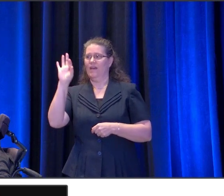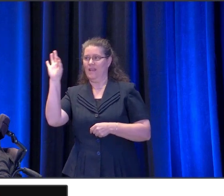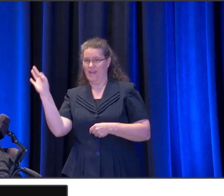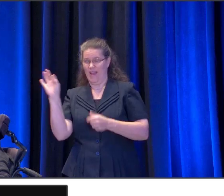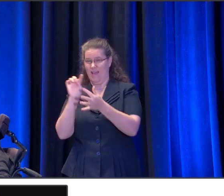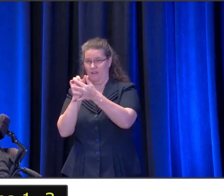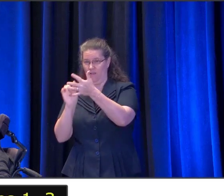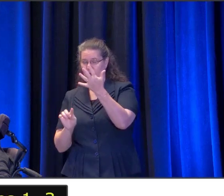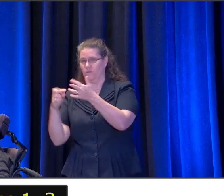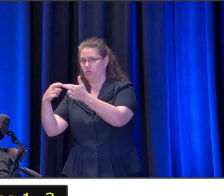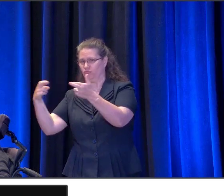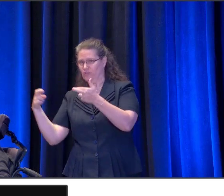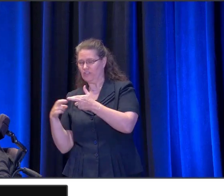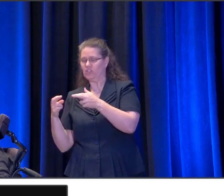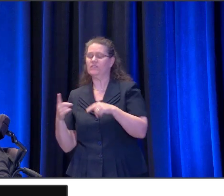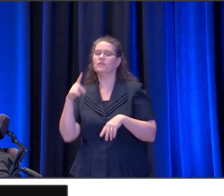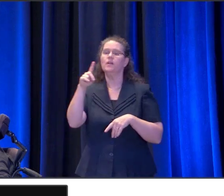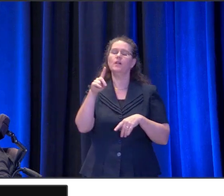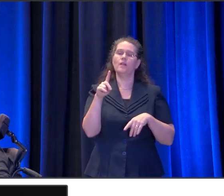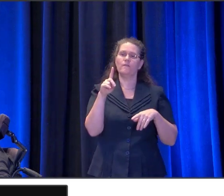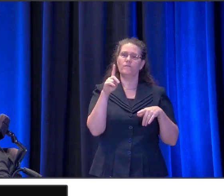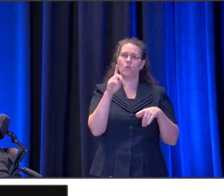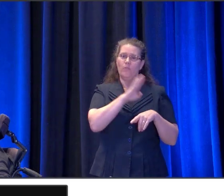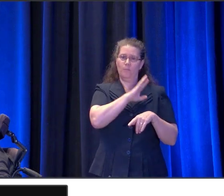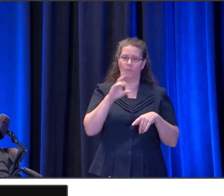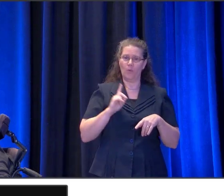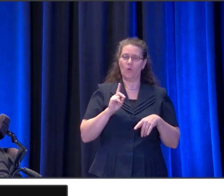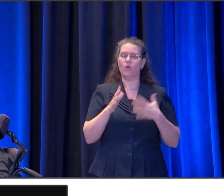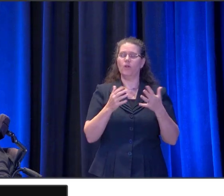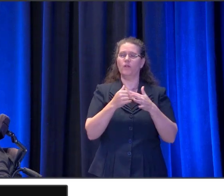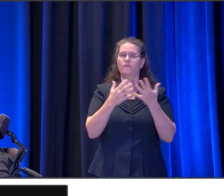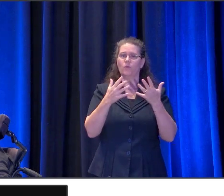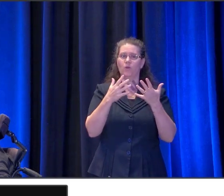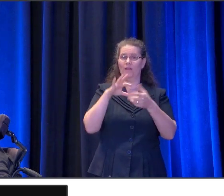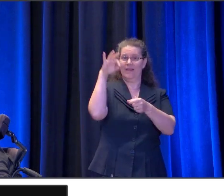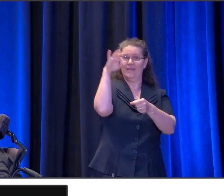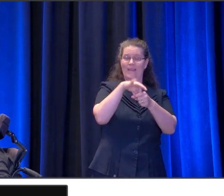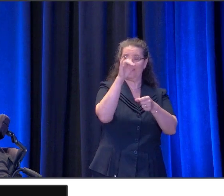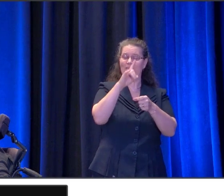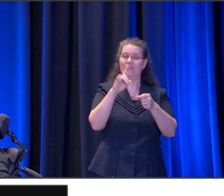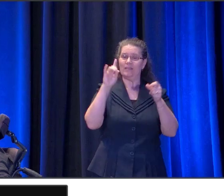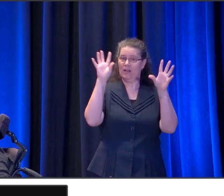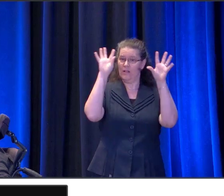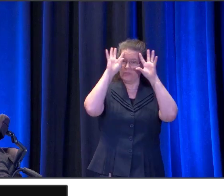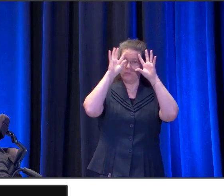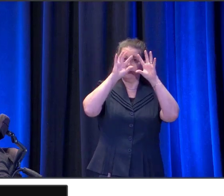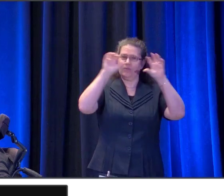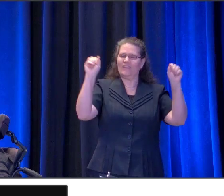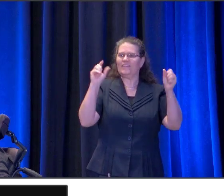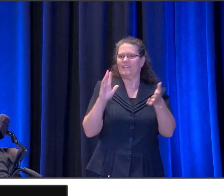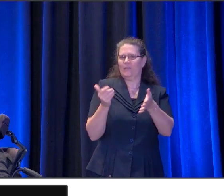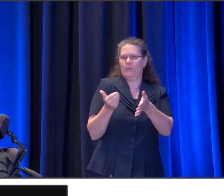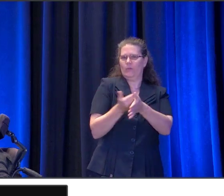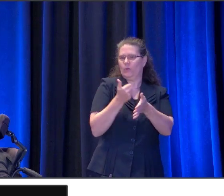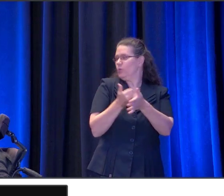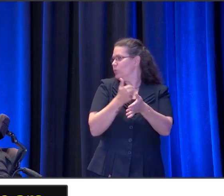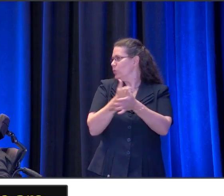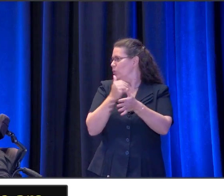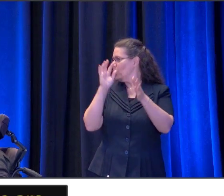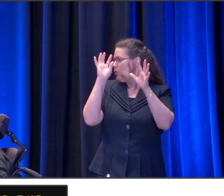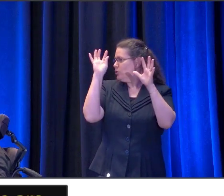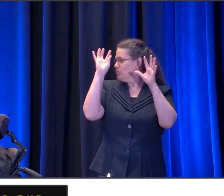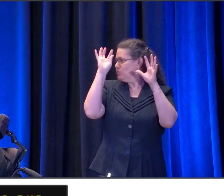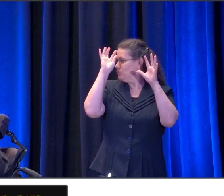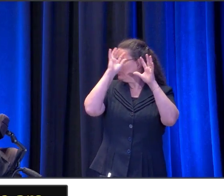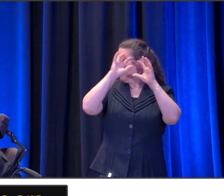elected positions, president, we are happy to say that our new president, incoming president, and as soon